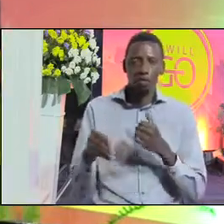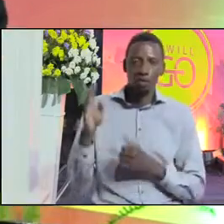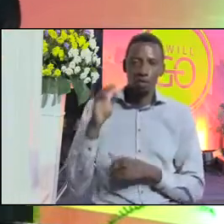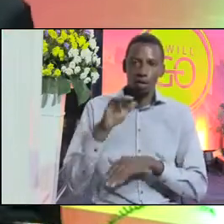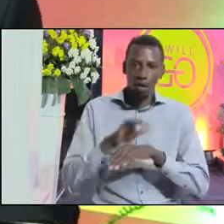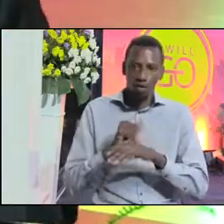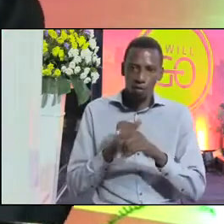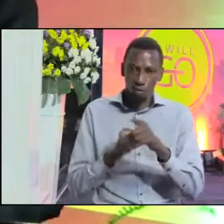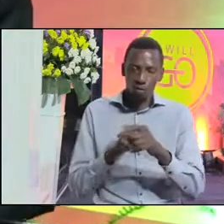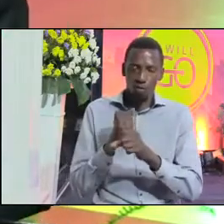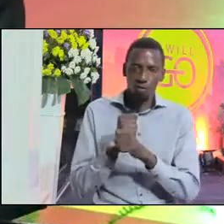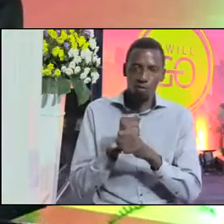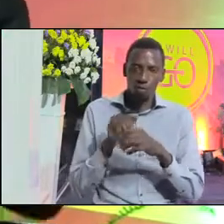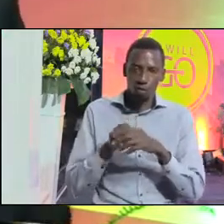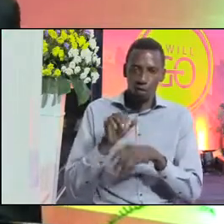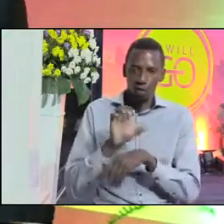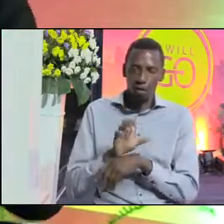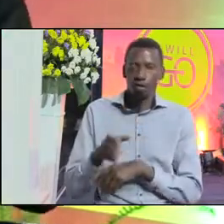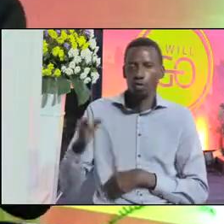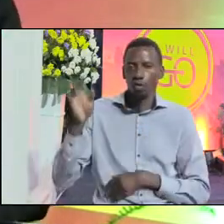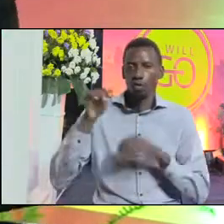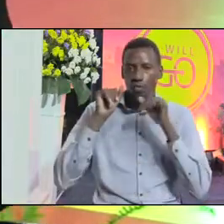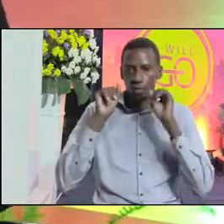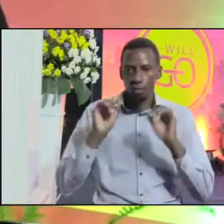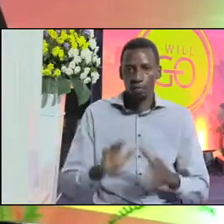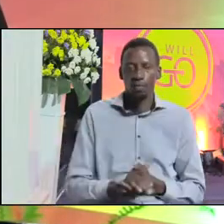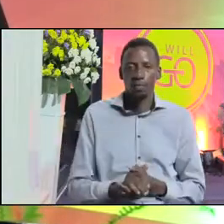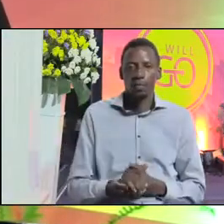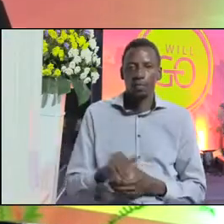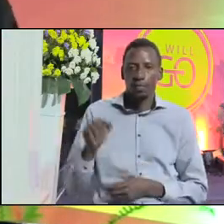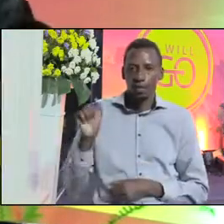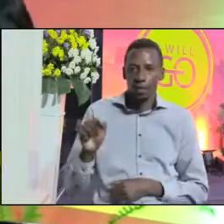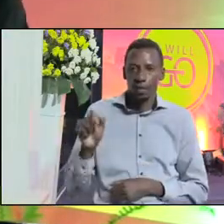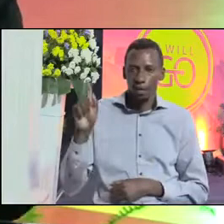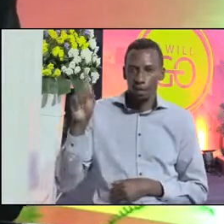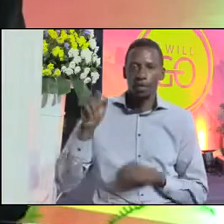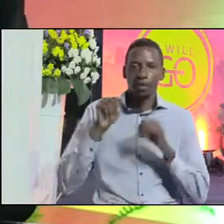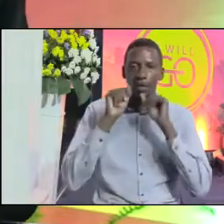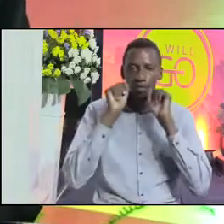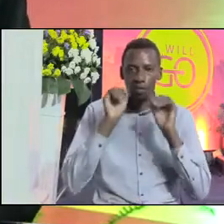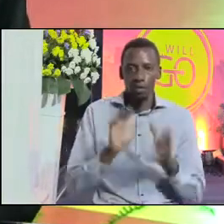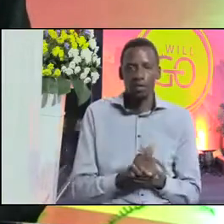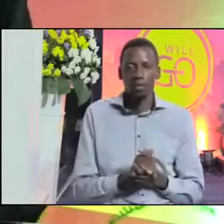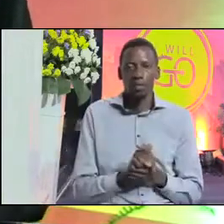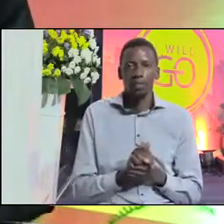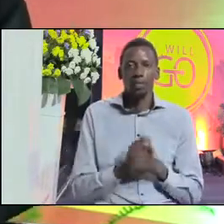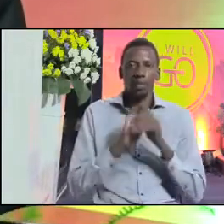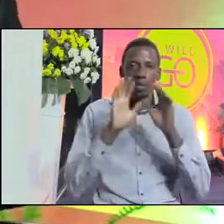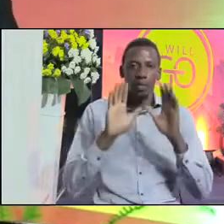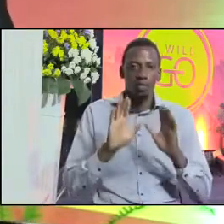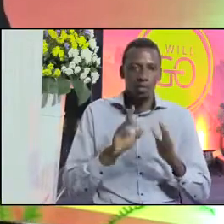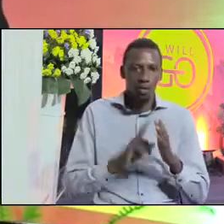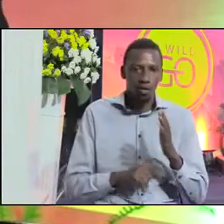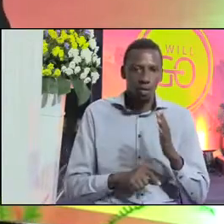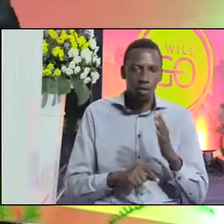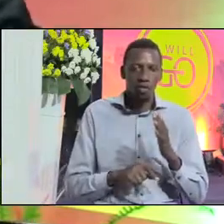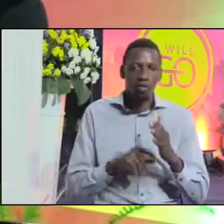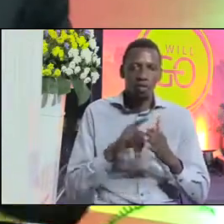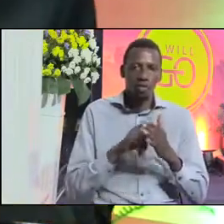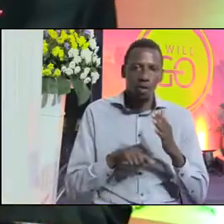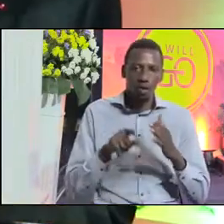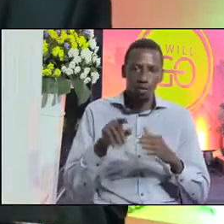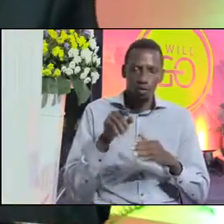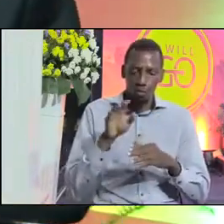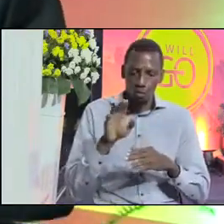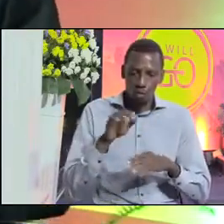church, God blesses. Yes, he blesses. And the importance is what you call yourself.